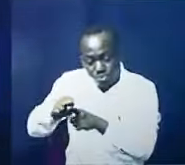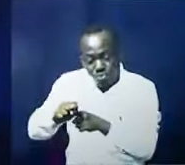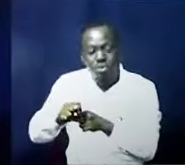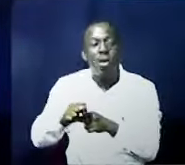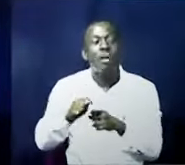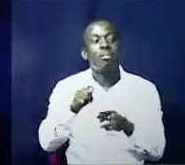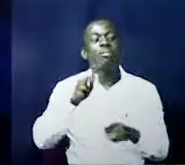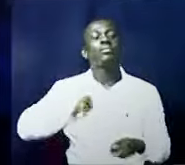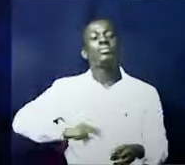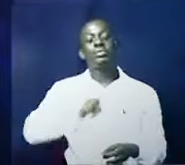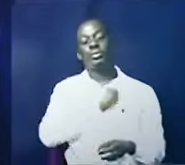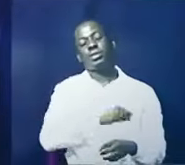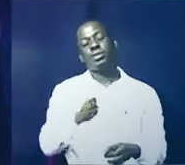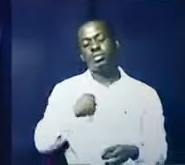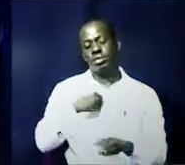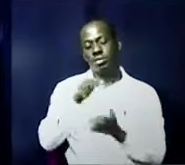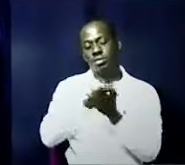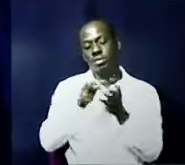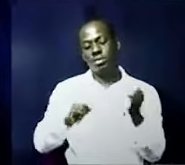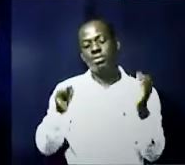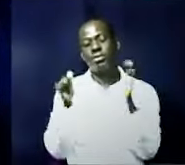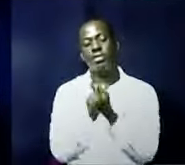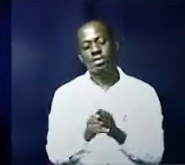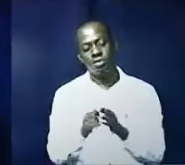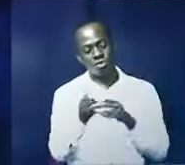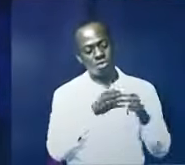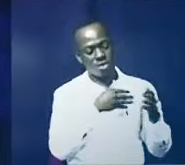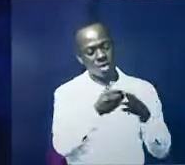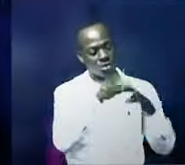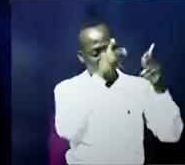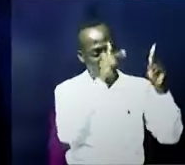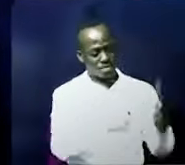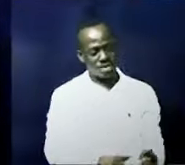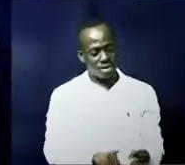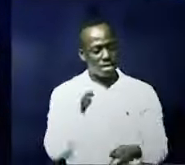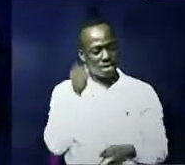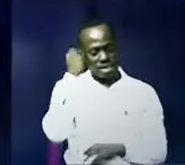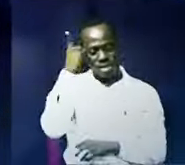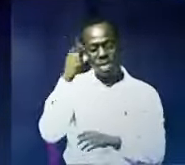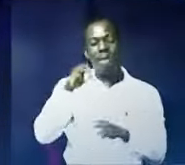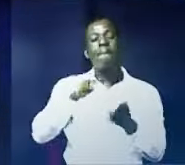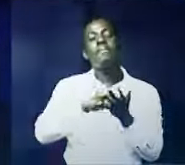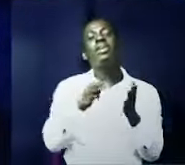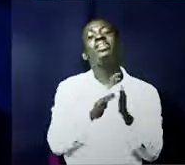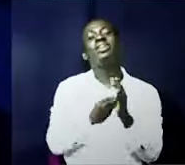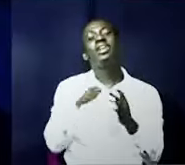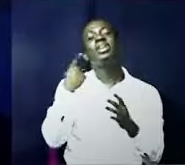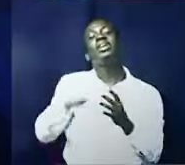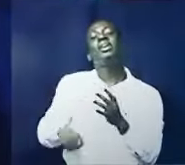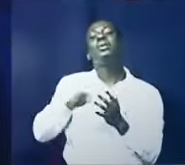I believe that every one of us understand what we mean by possessing the nation.